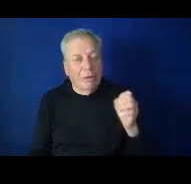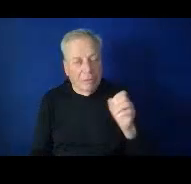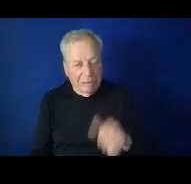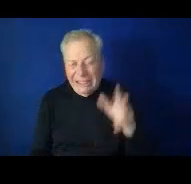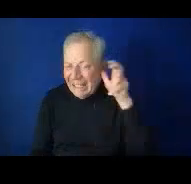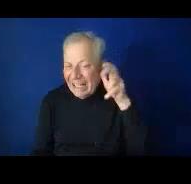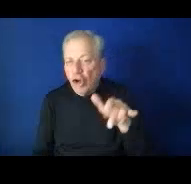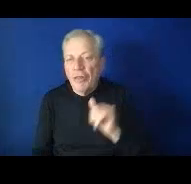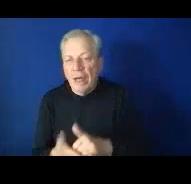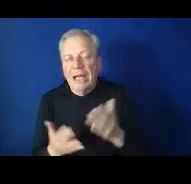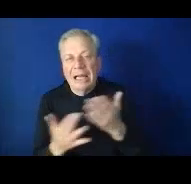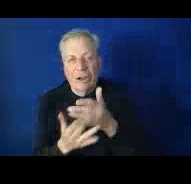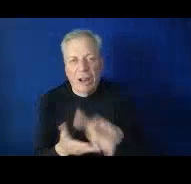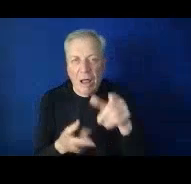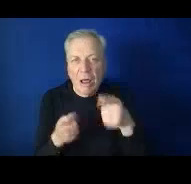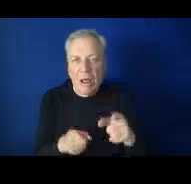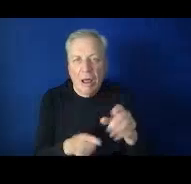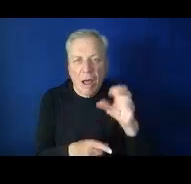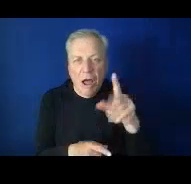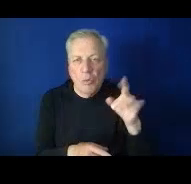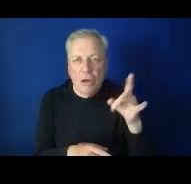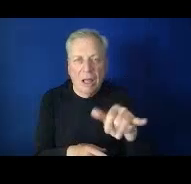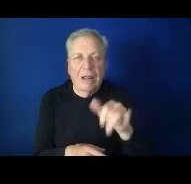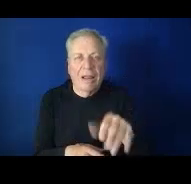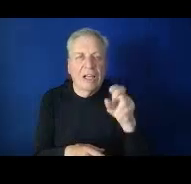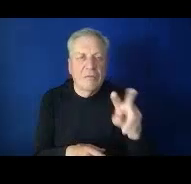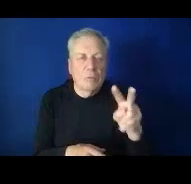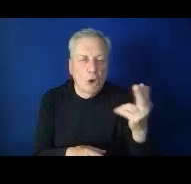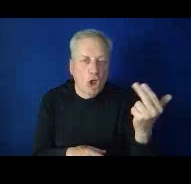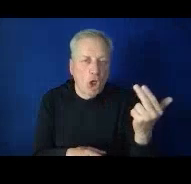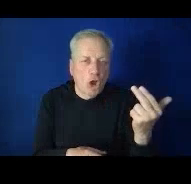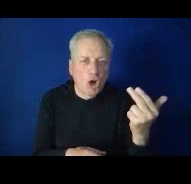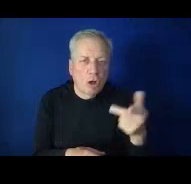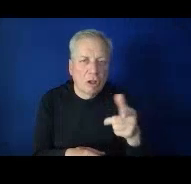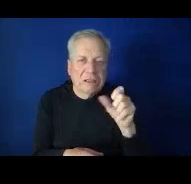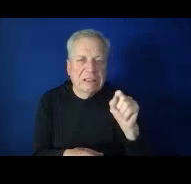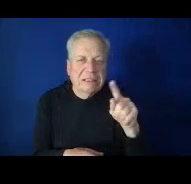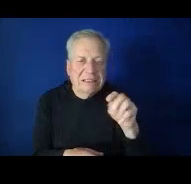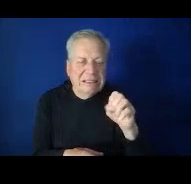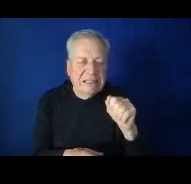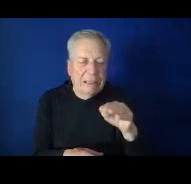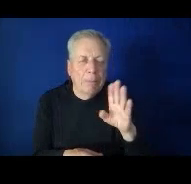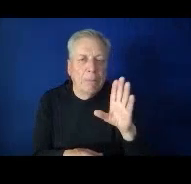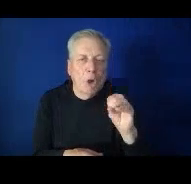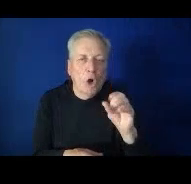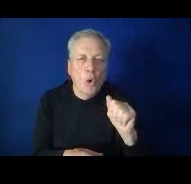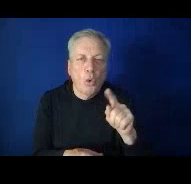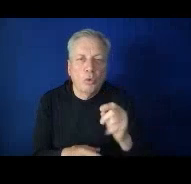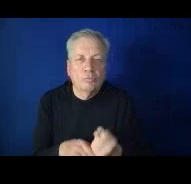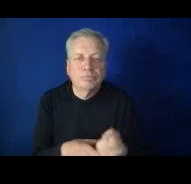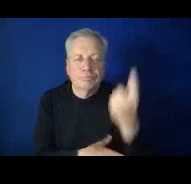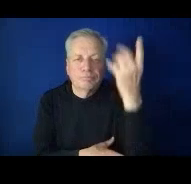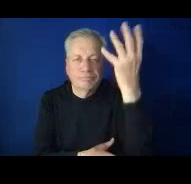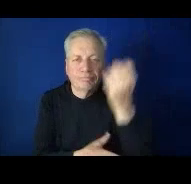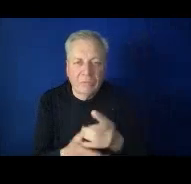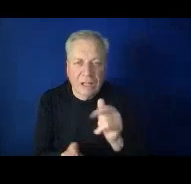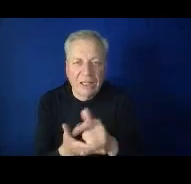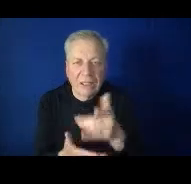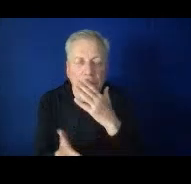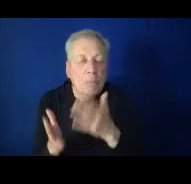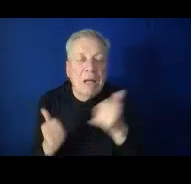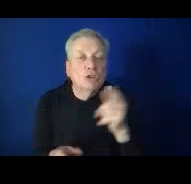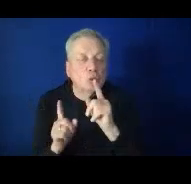8th. This is for a November 13th eruption of Steamboat Geyser. Again, you can see this is the best